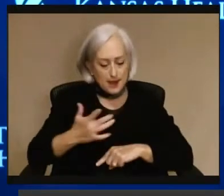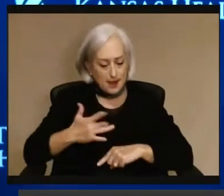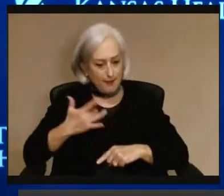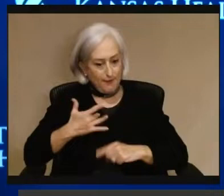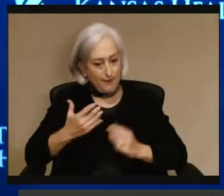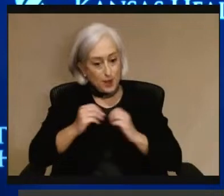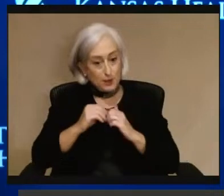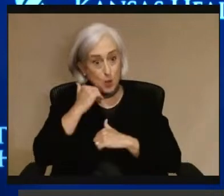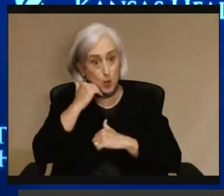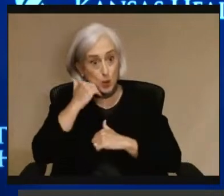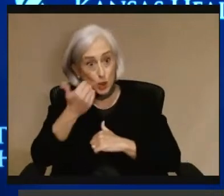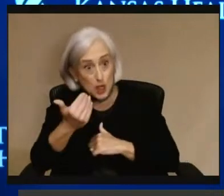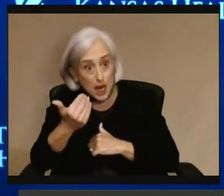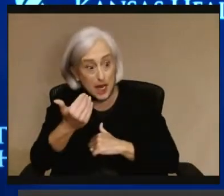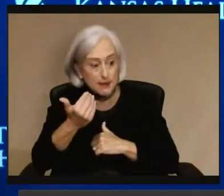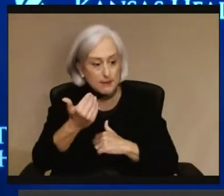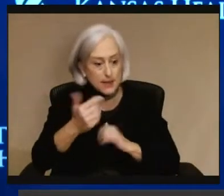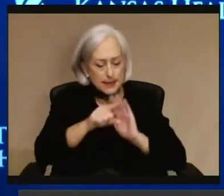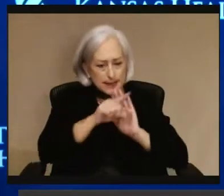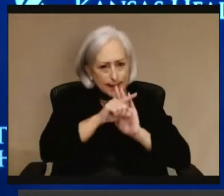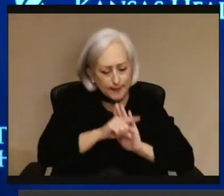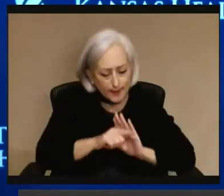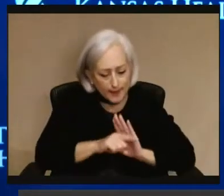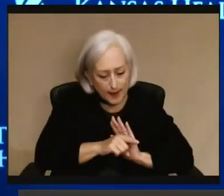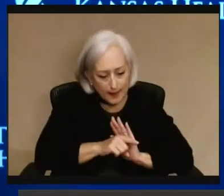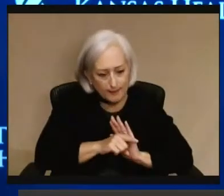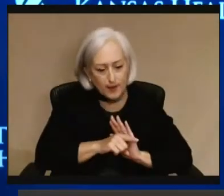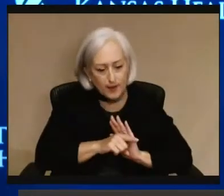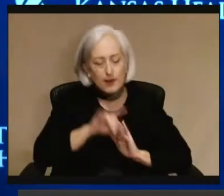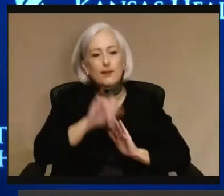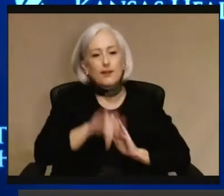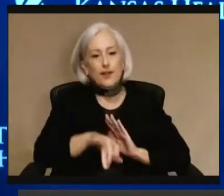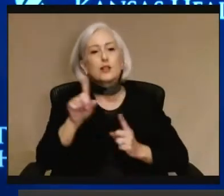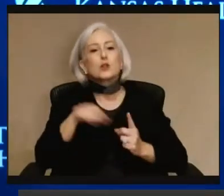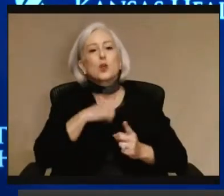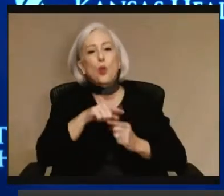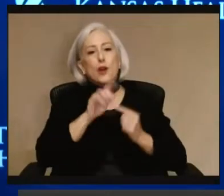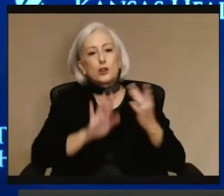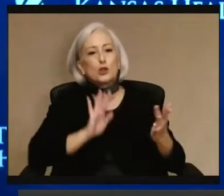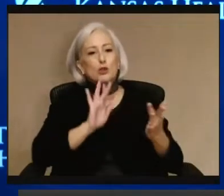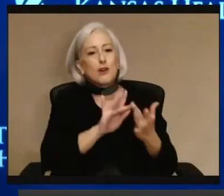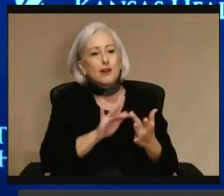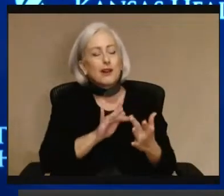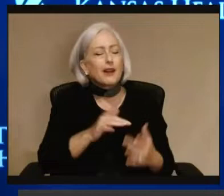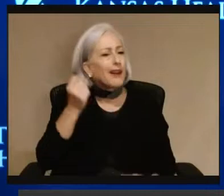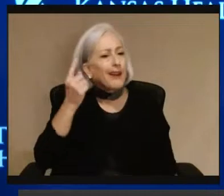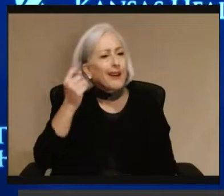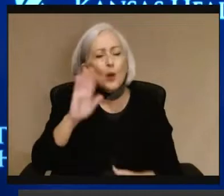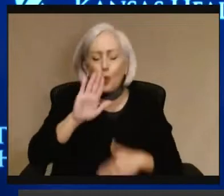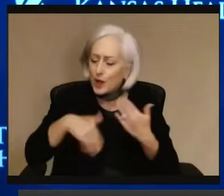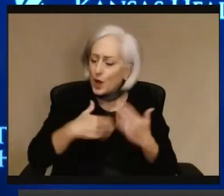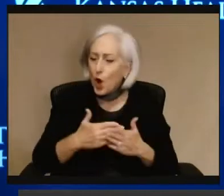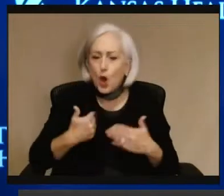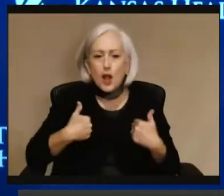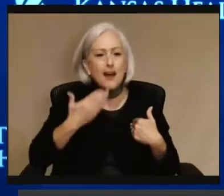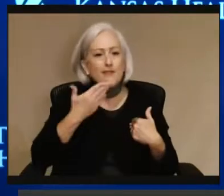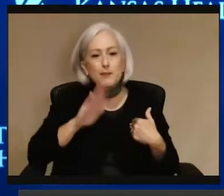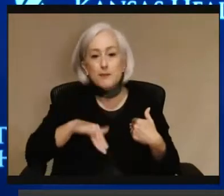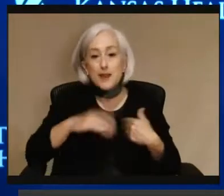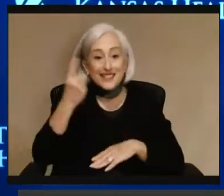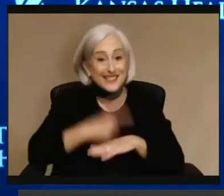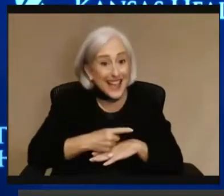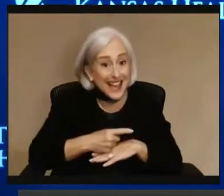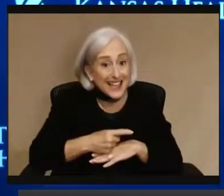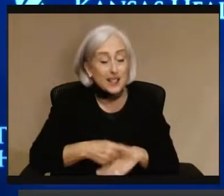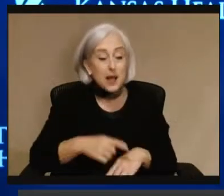out for a professional, because it shouldn't be that way. We all make mistakes. We all have bad days. But when you're finding more days than not,